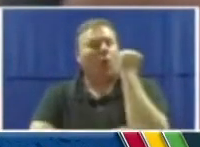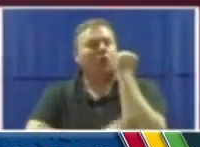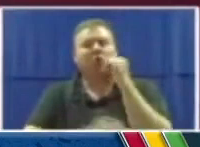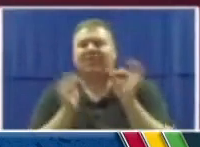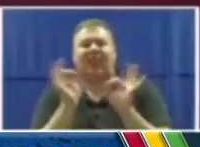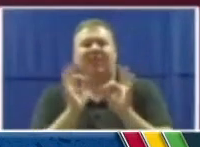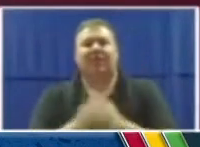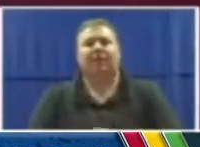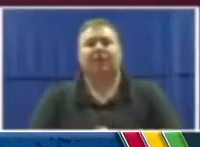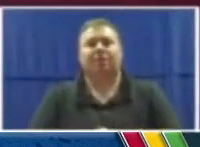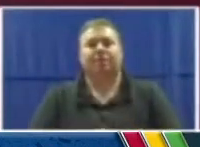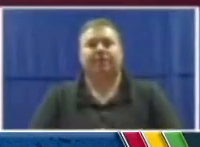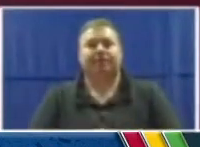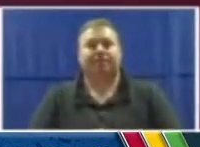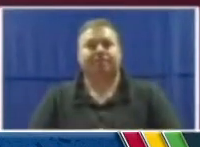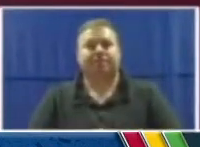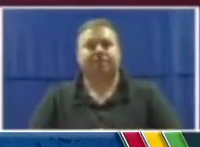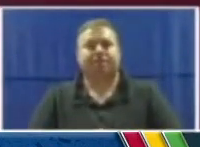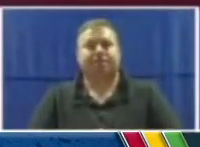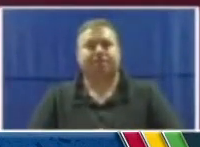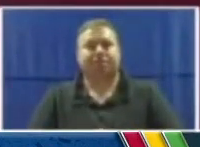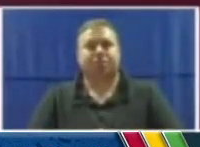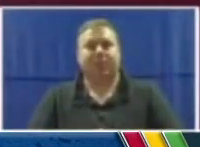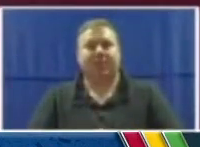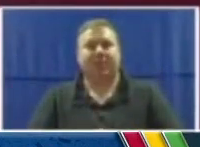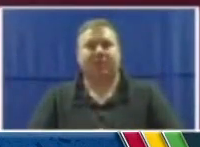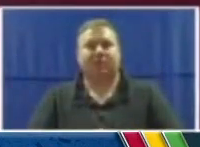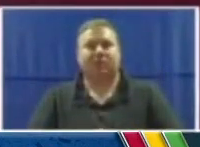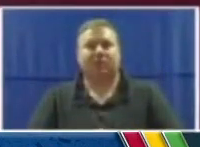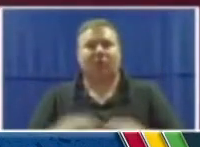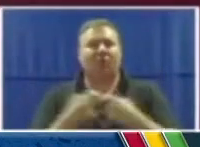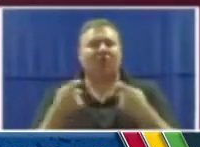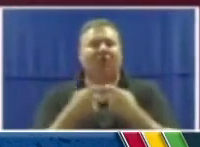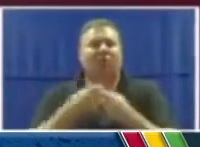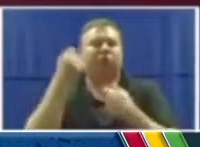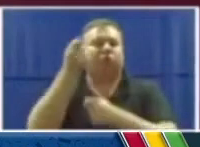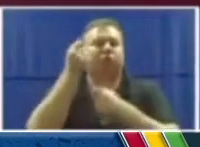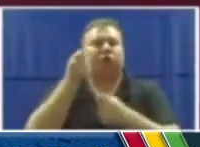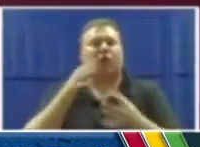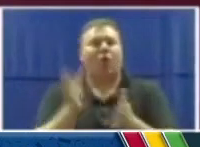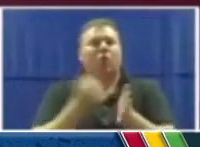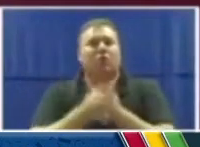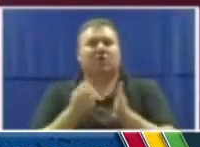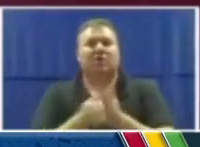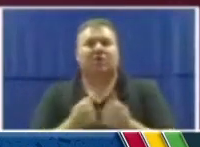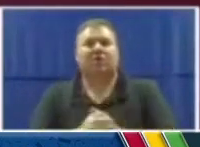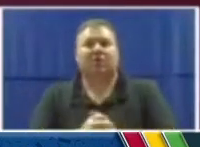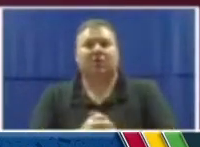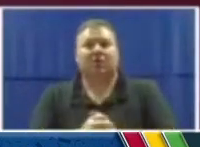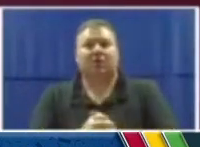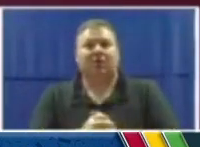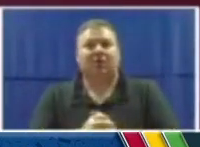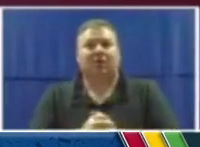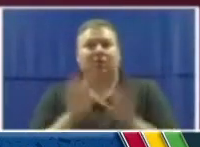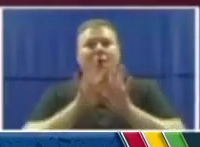consequences. When the report into the riots and the looting of last July finds that the executive should shoulder some